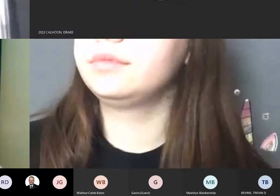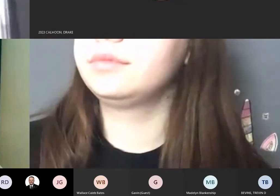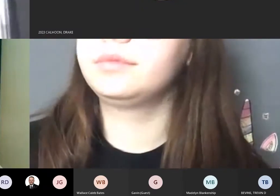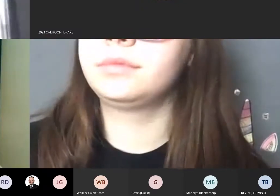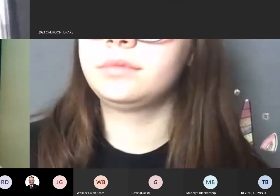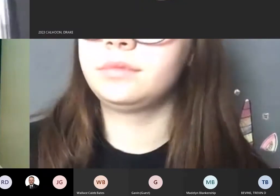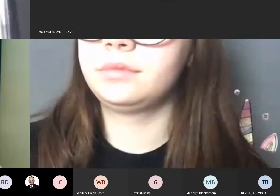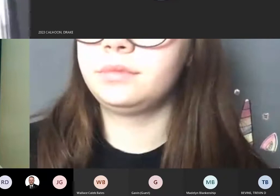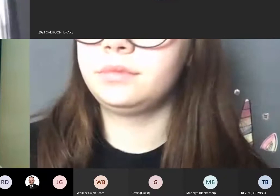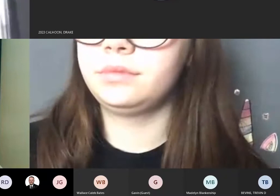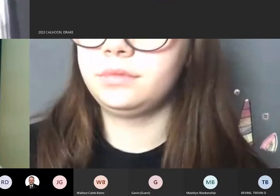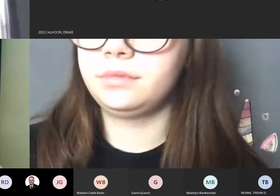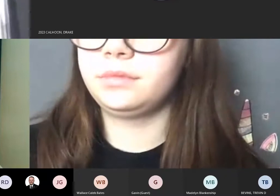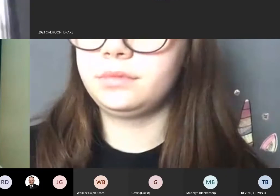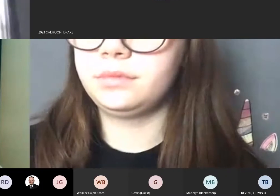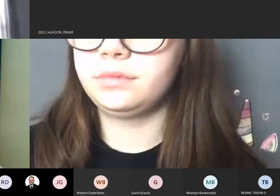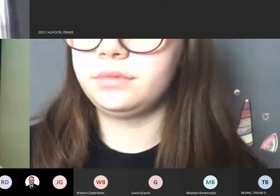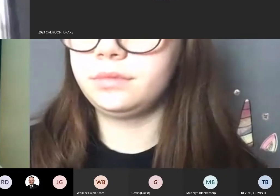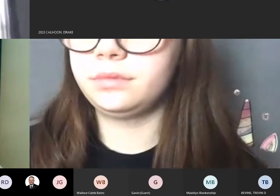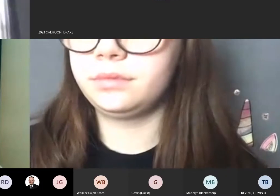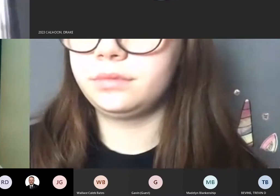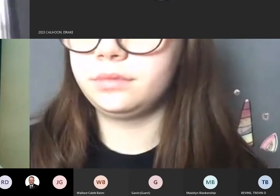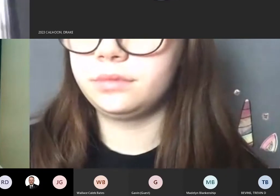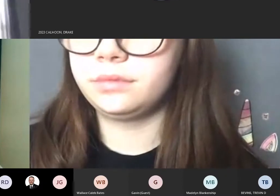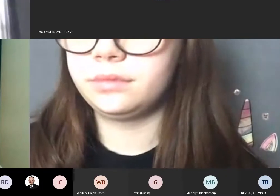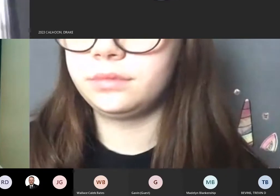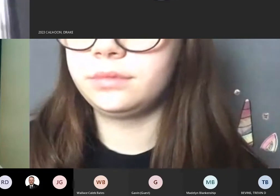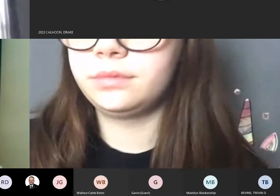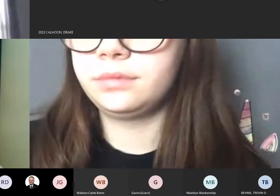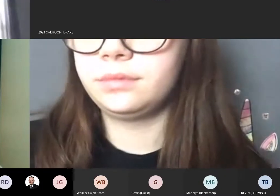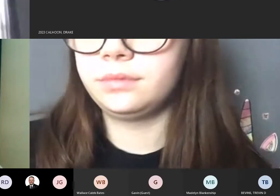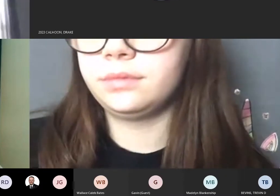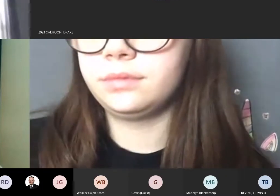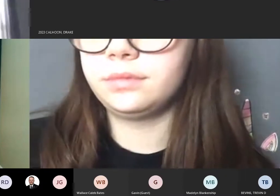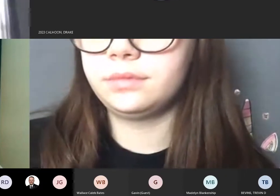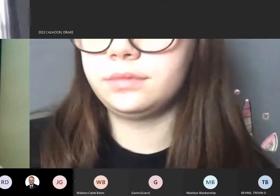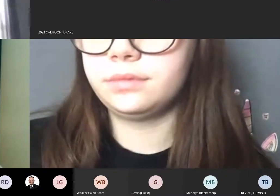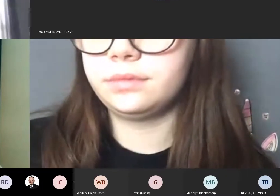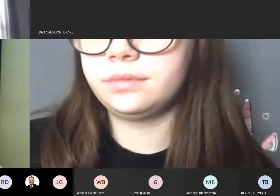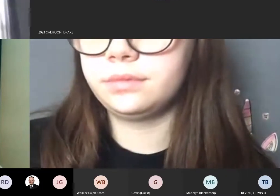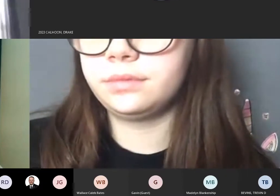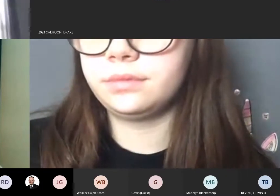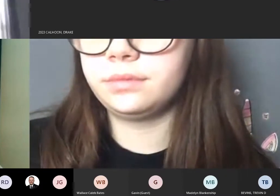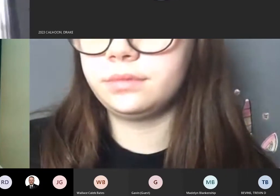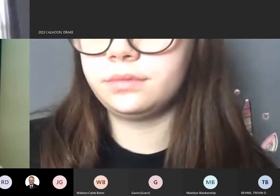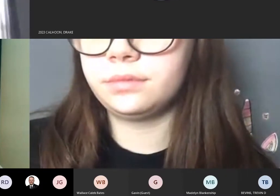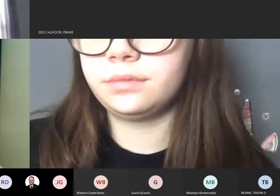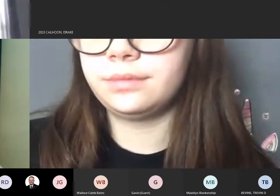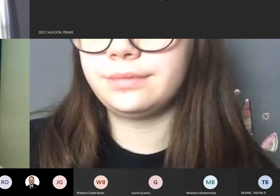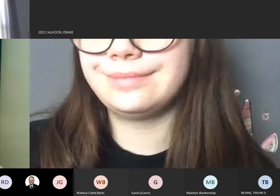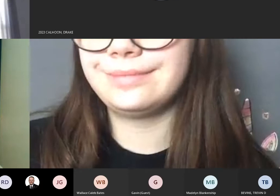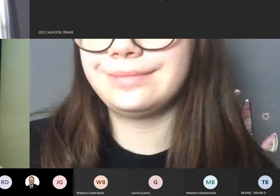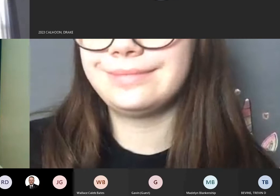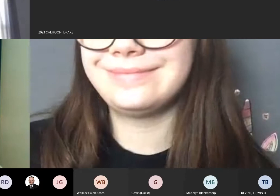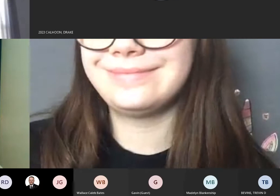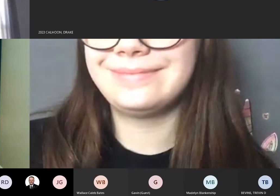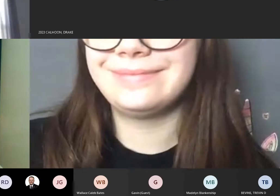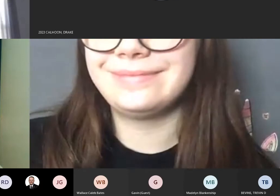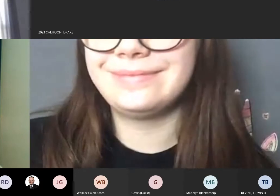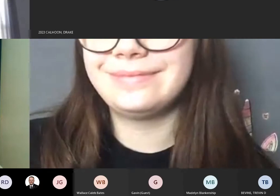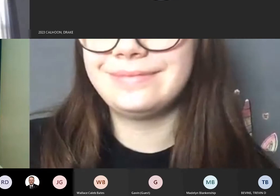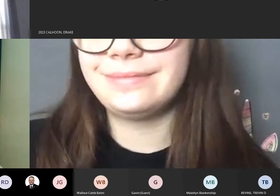County, and we may need to look at the text. We do have some students from the Kentucky School for the Deaf and Kentucky School for the